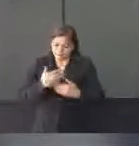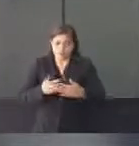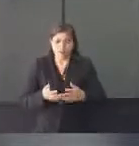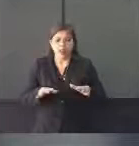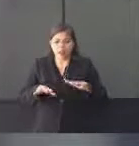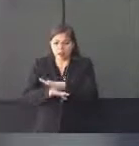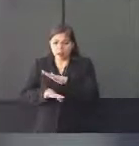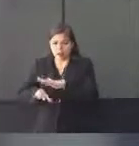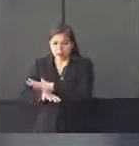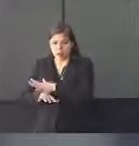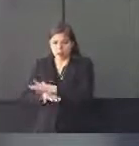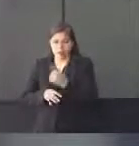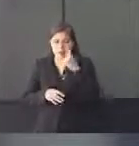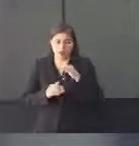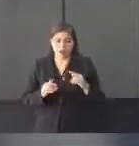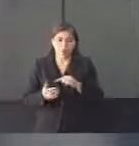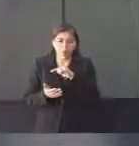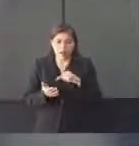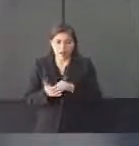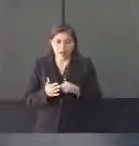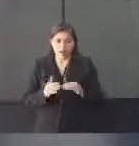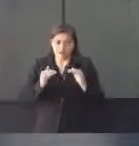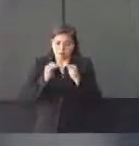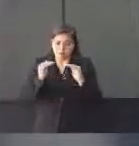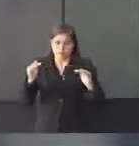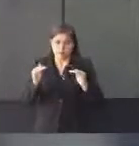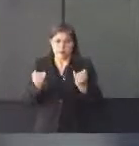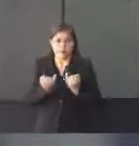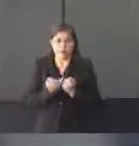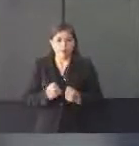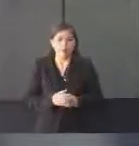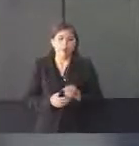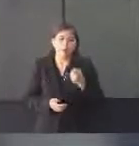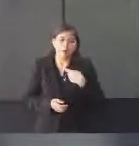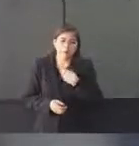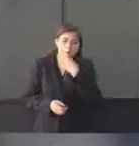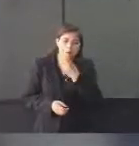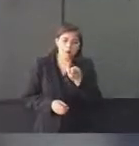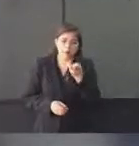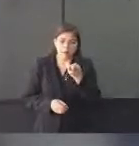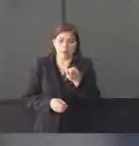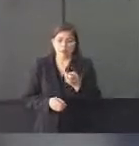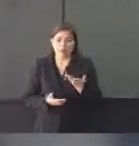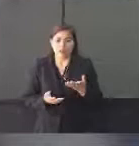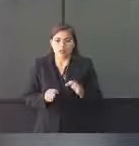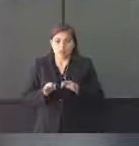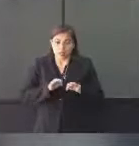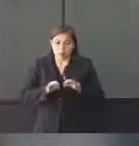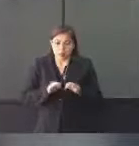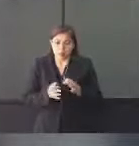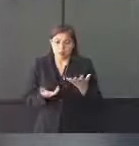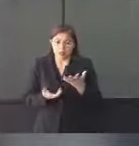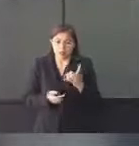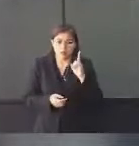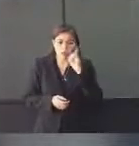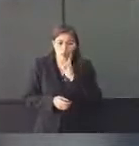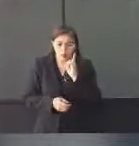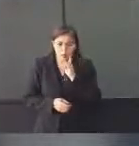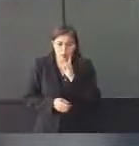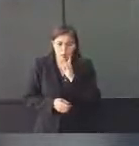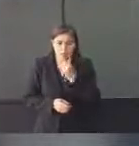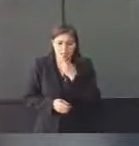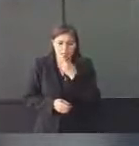and from there transform it into equality territories. So I'd like to tell you that part of the work of UN